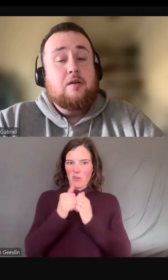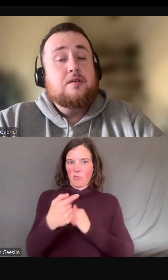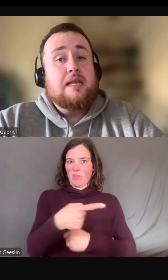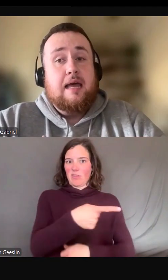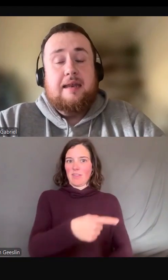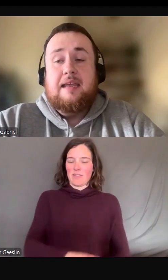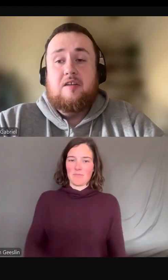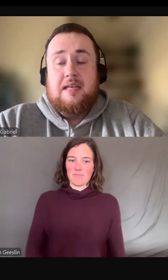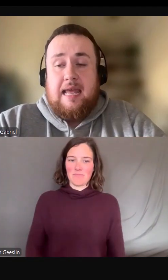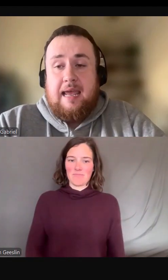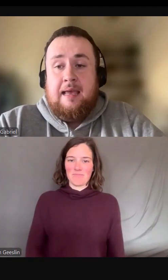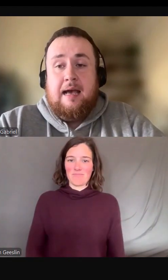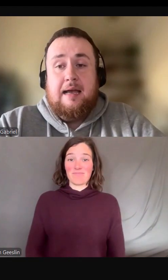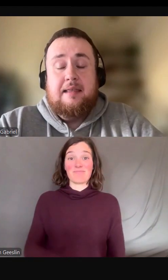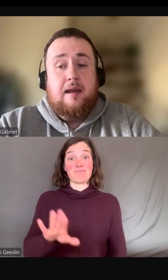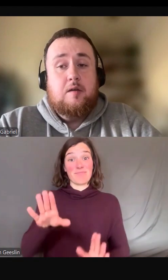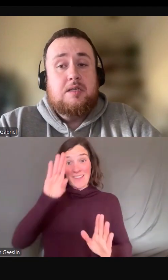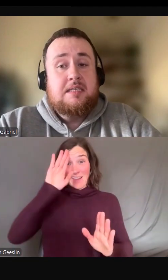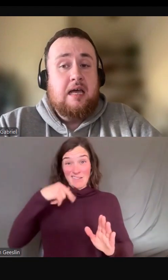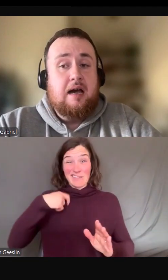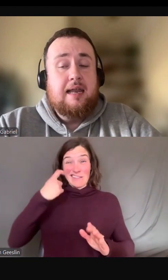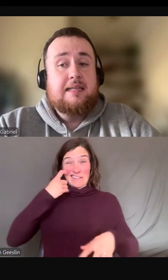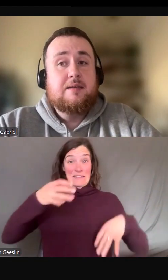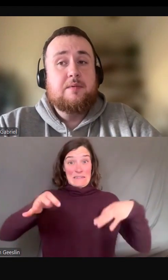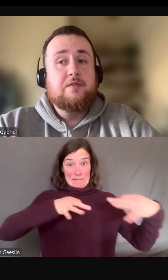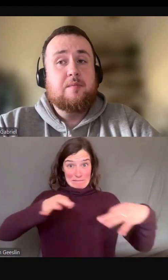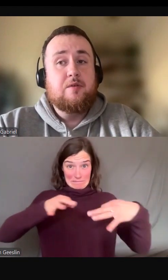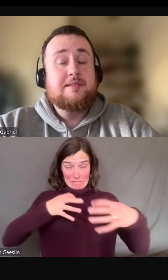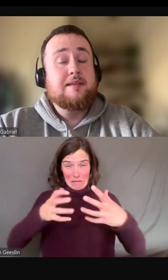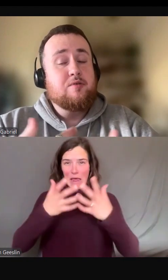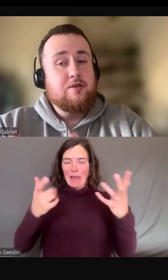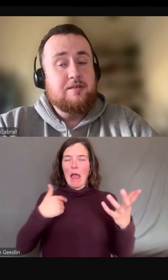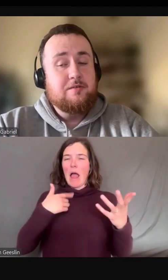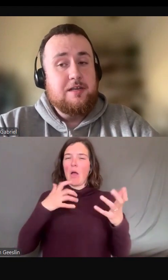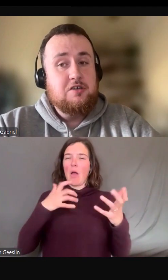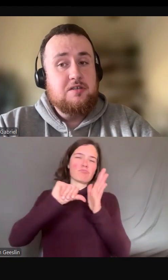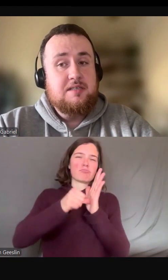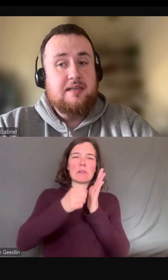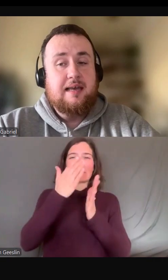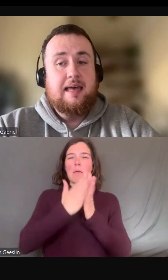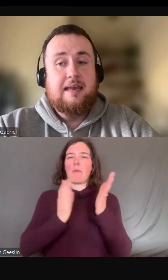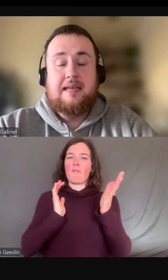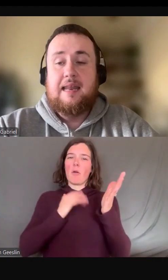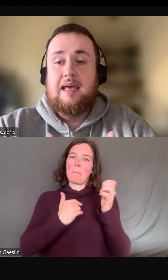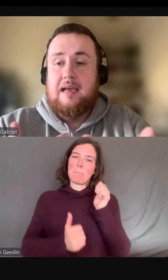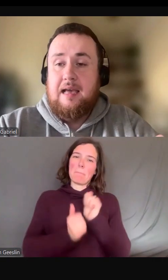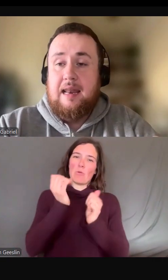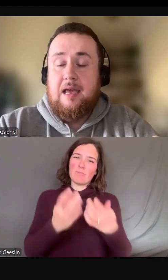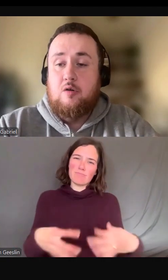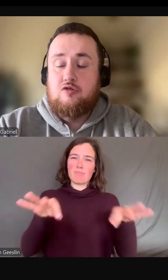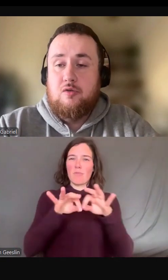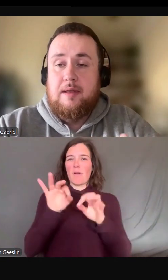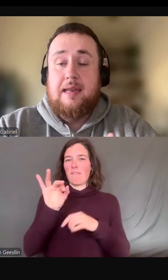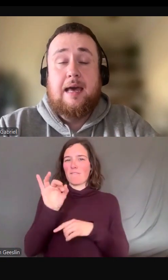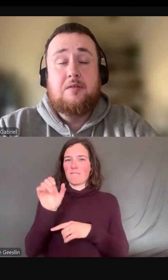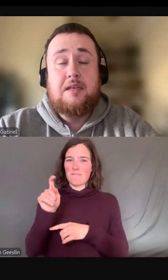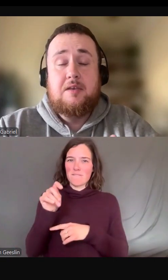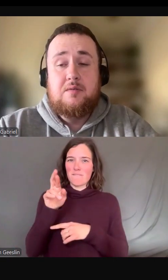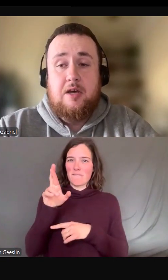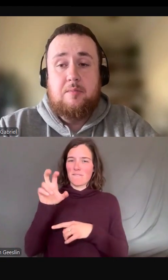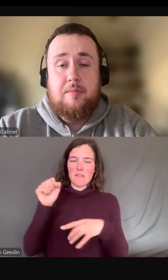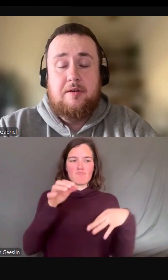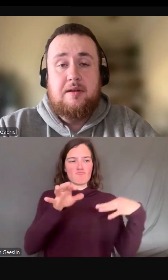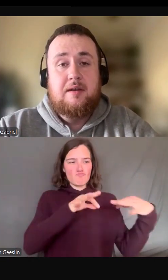I know there's a lot here today. I thought I'd just highlight some of our most important features and kind of go through it and how to